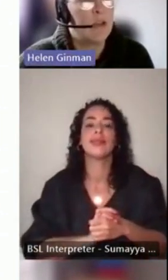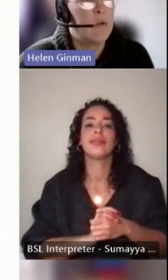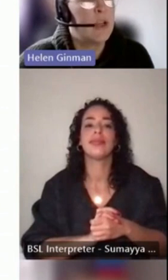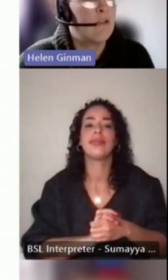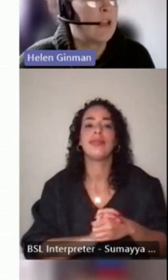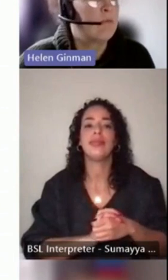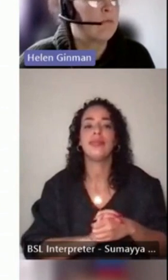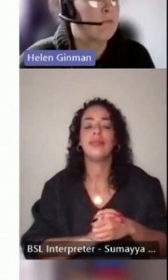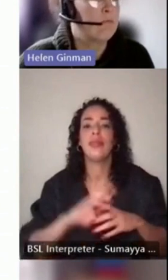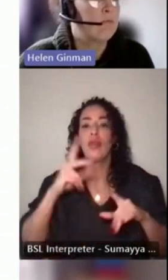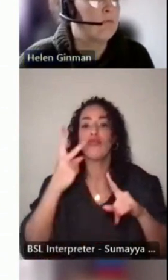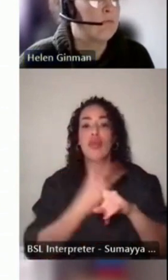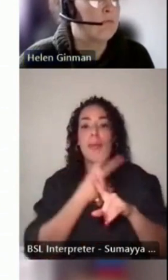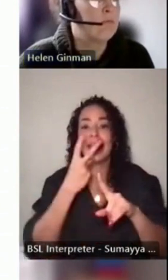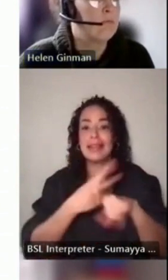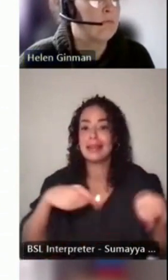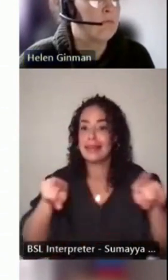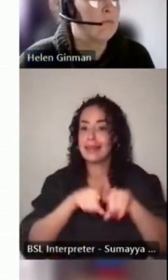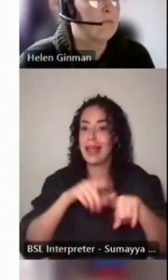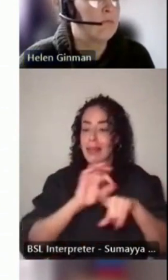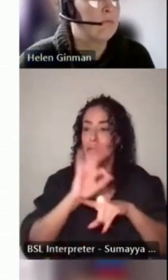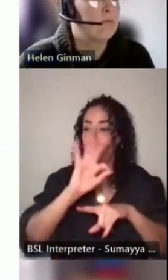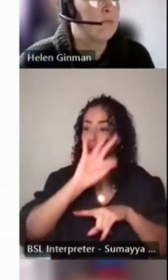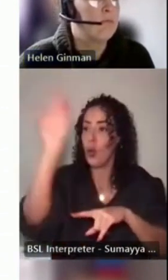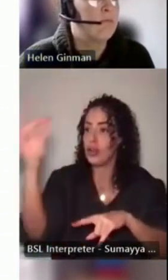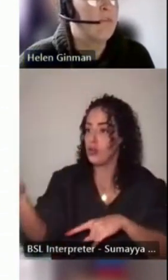repeating back the query, yeah.